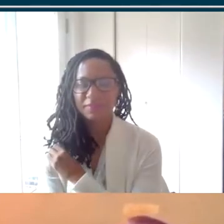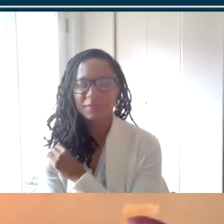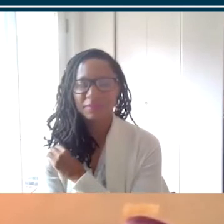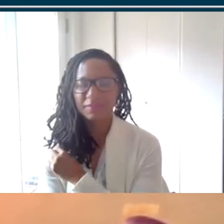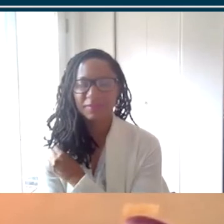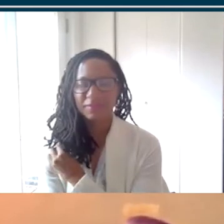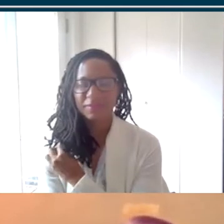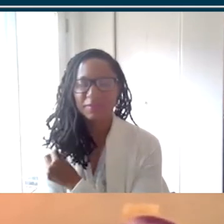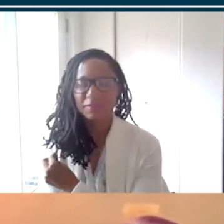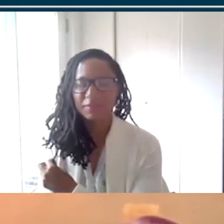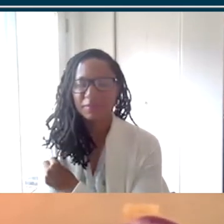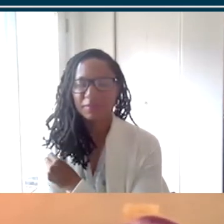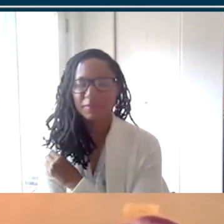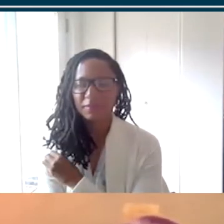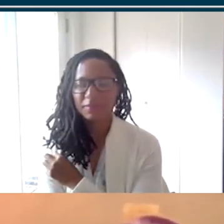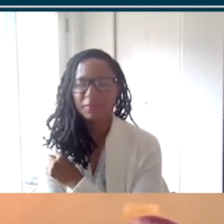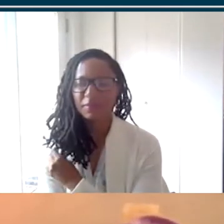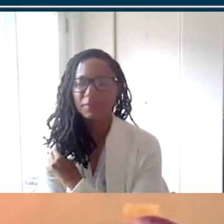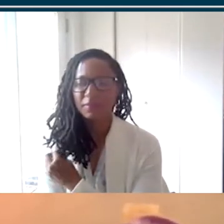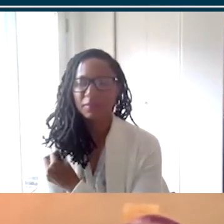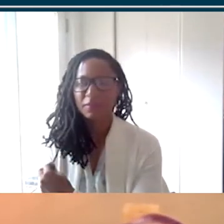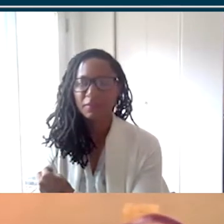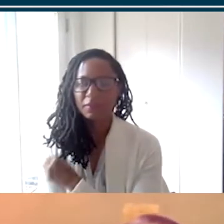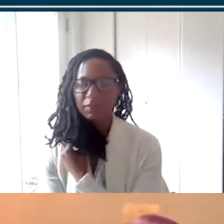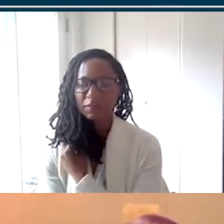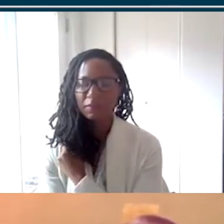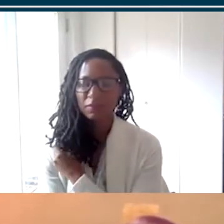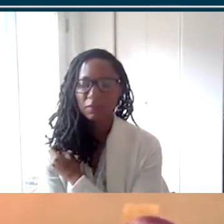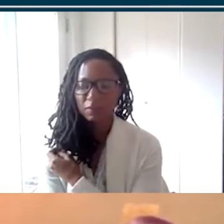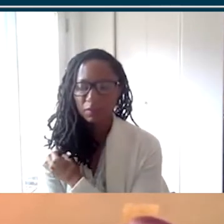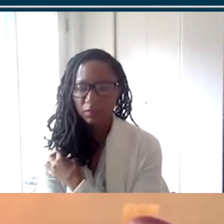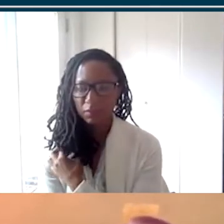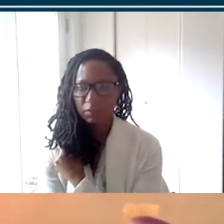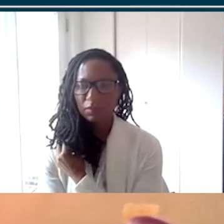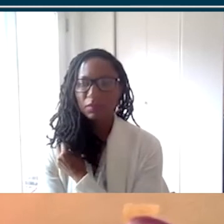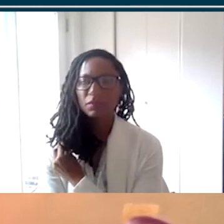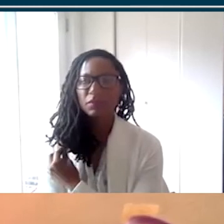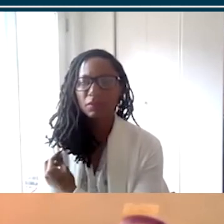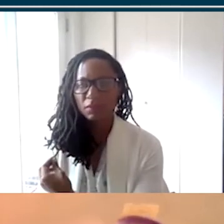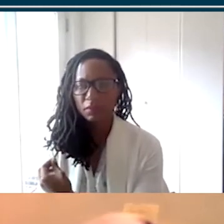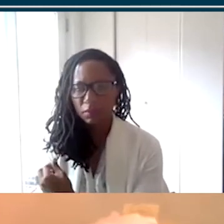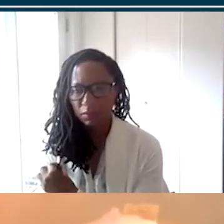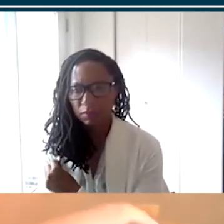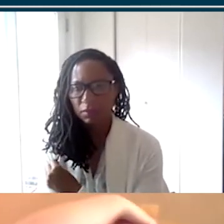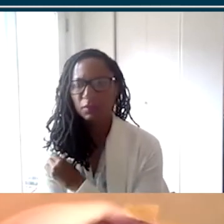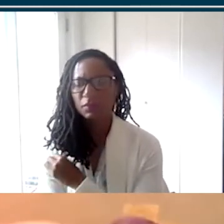I think a conversation about more about intersectionality would be